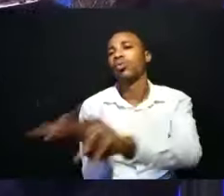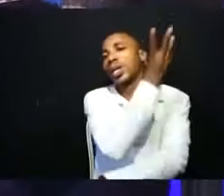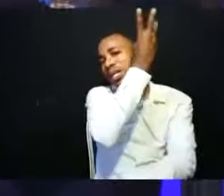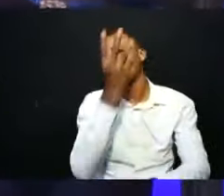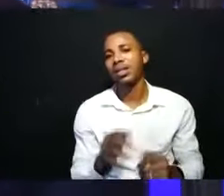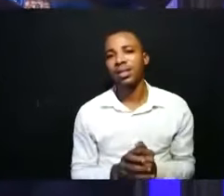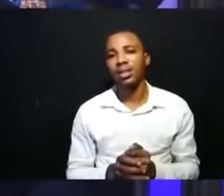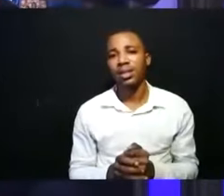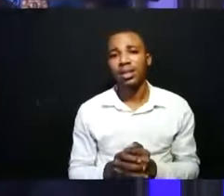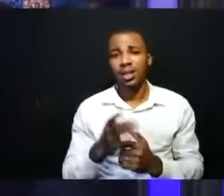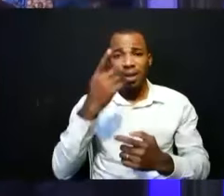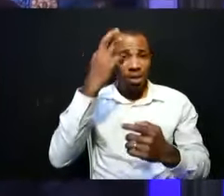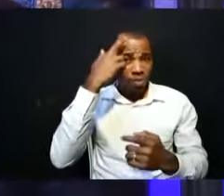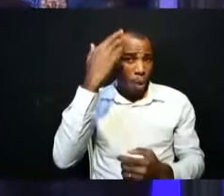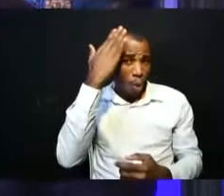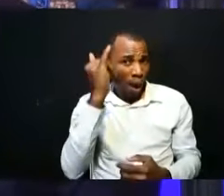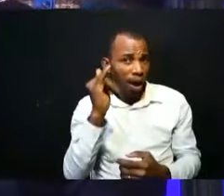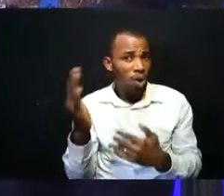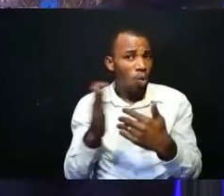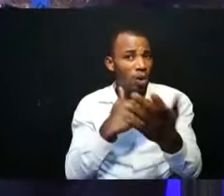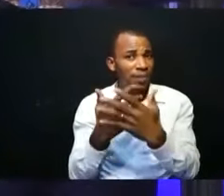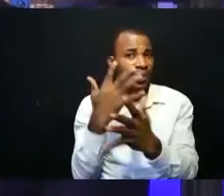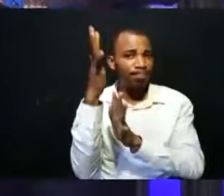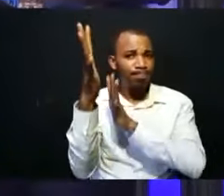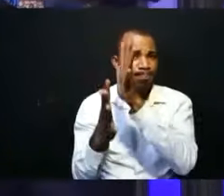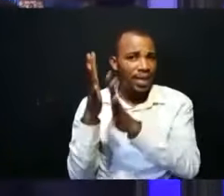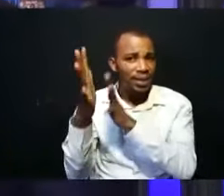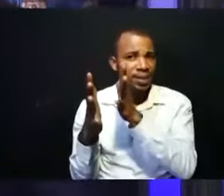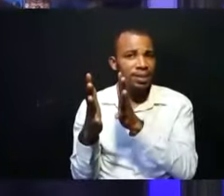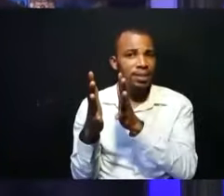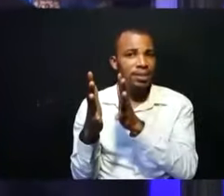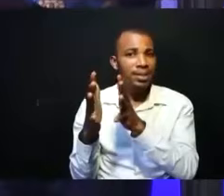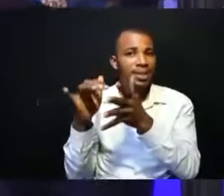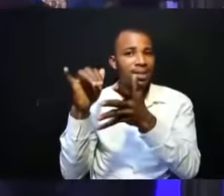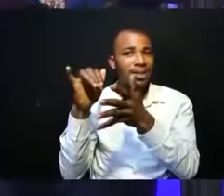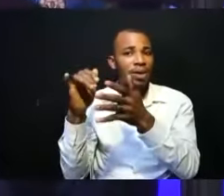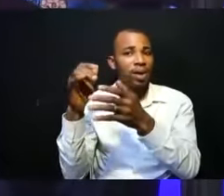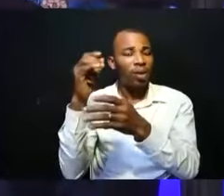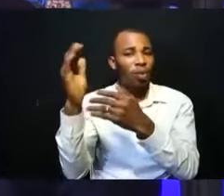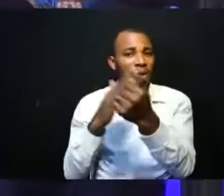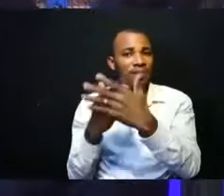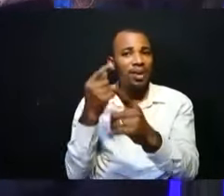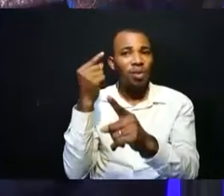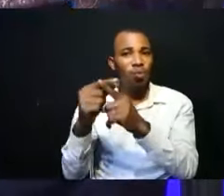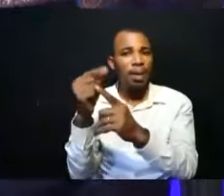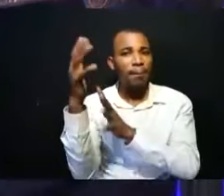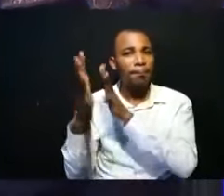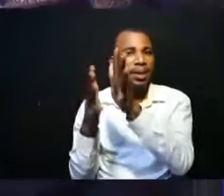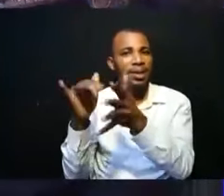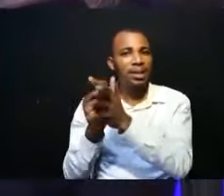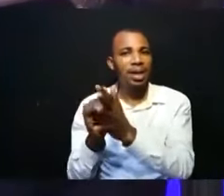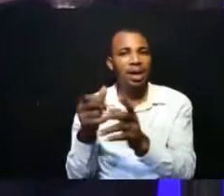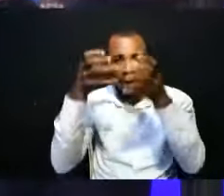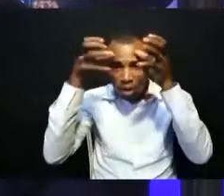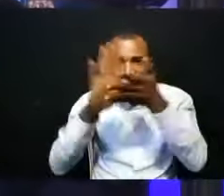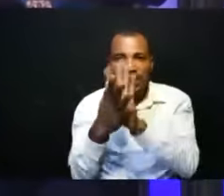Because your words will always trap you. We are all snared